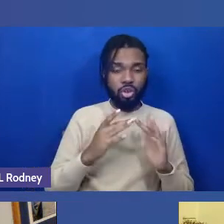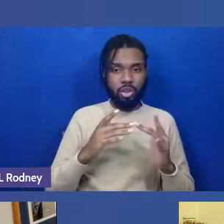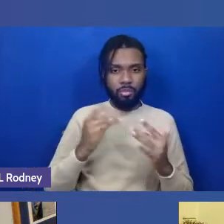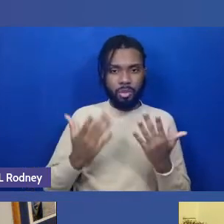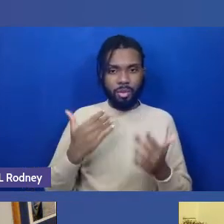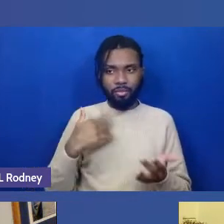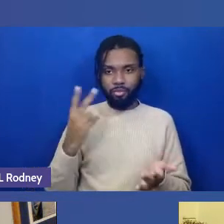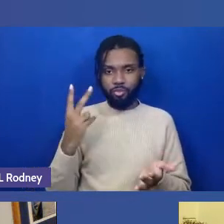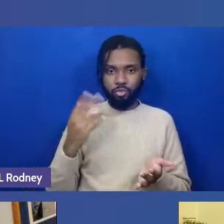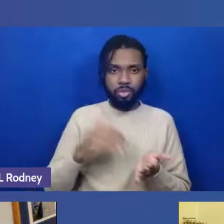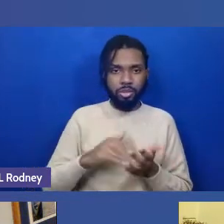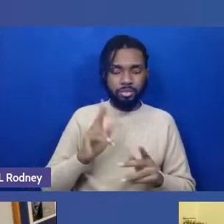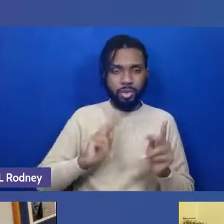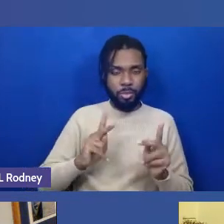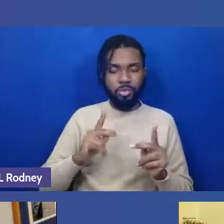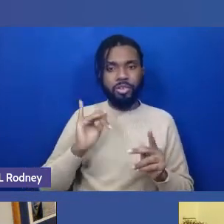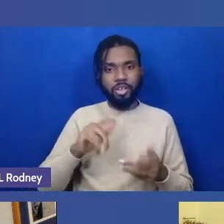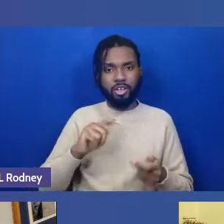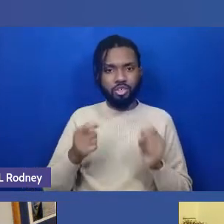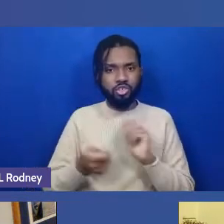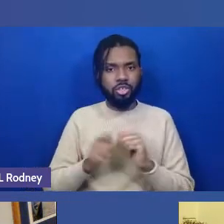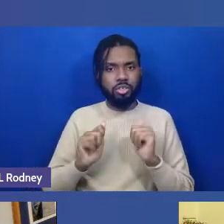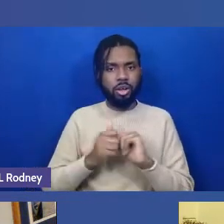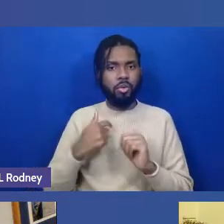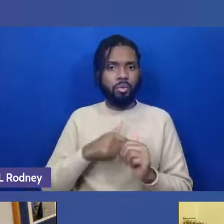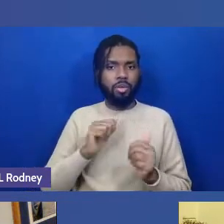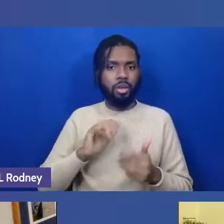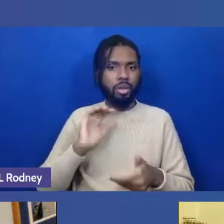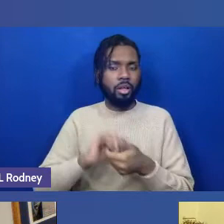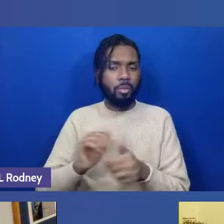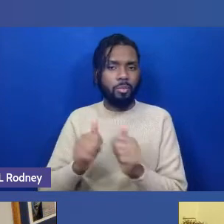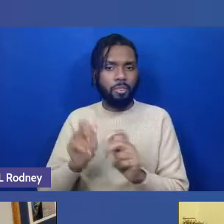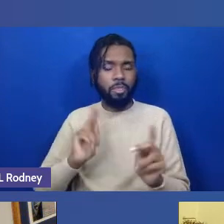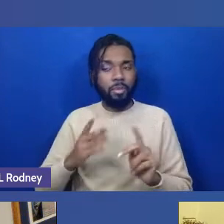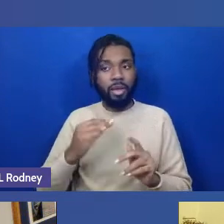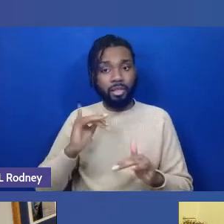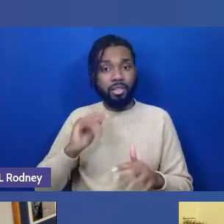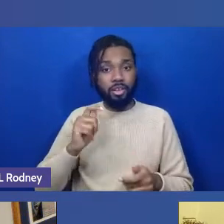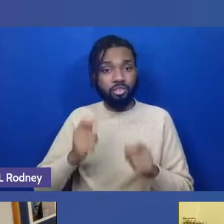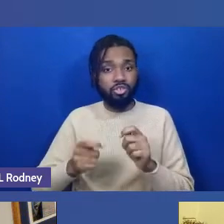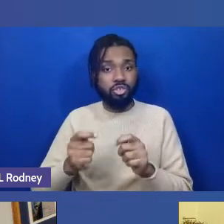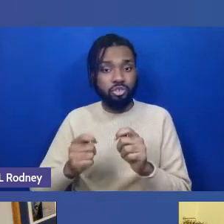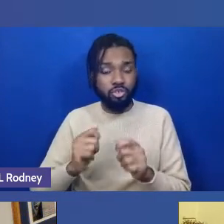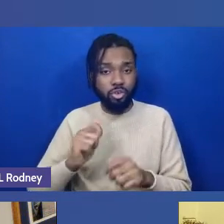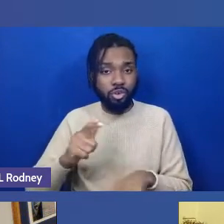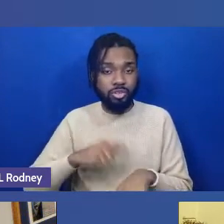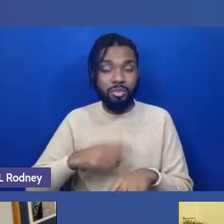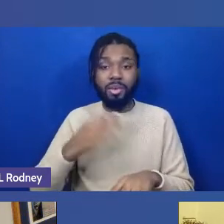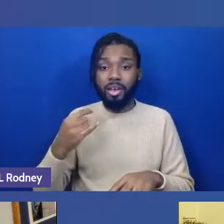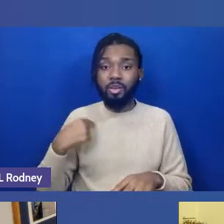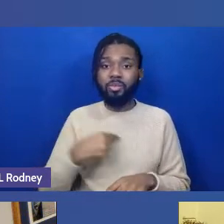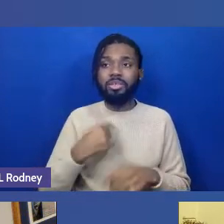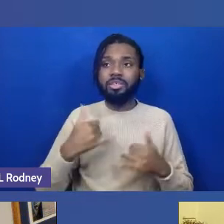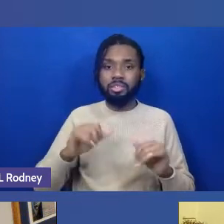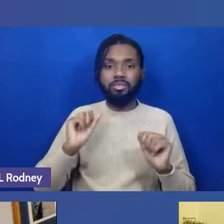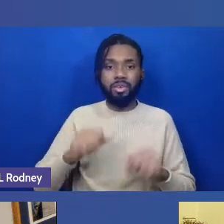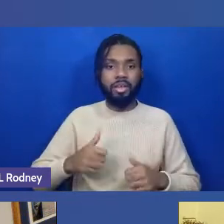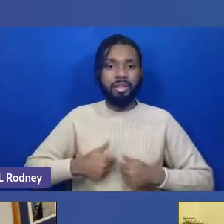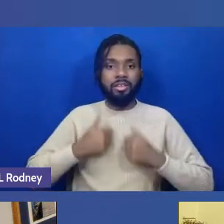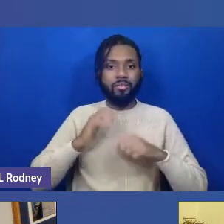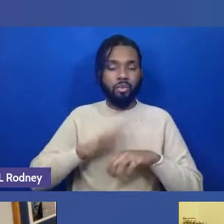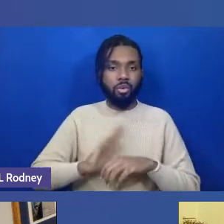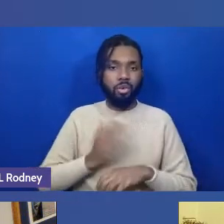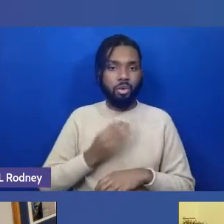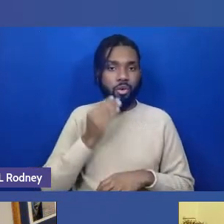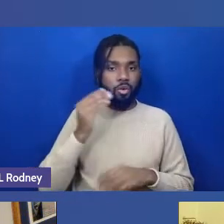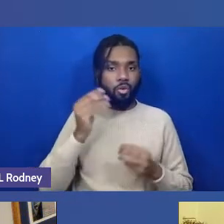able to collaborate and collaborate constantly, and actually a lot of us all be in our homelands and still be collaborating,